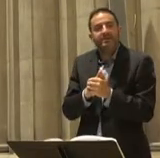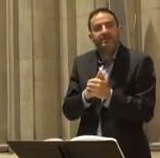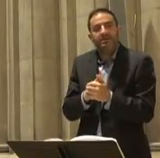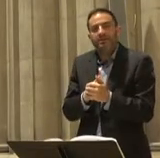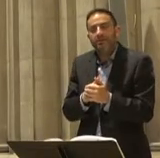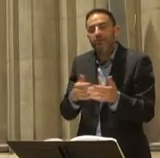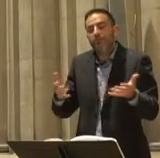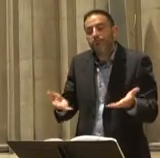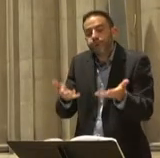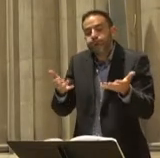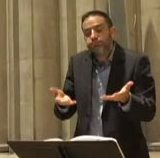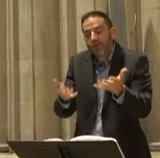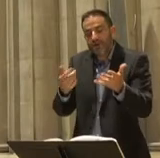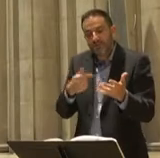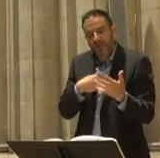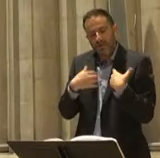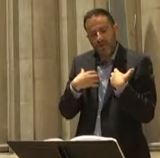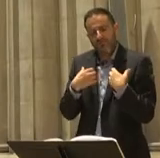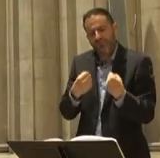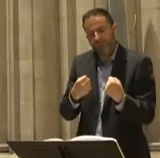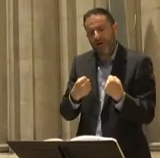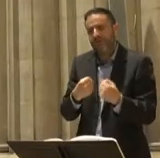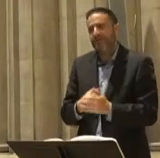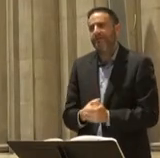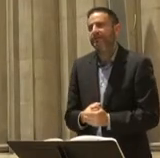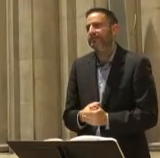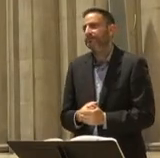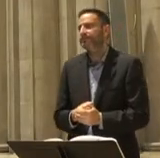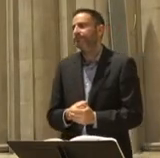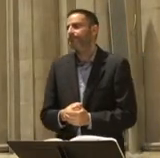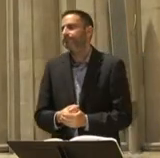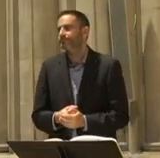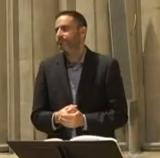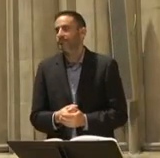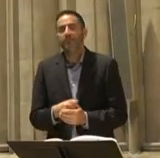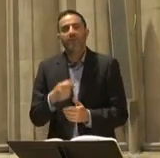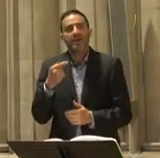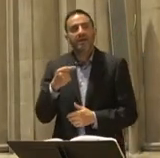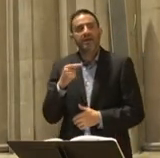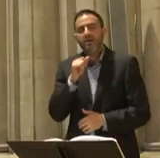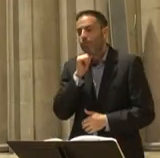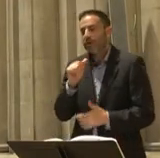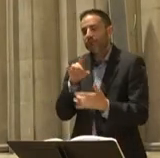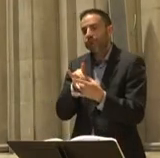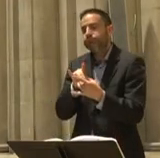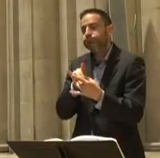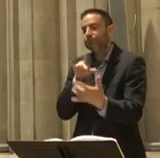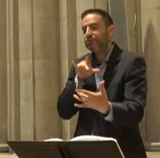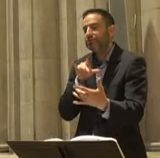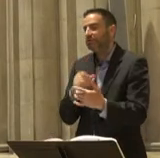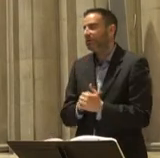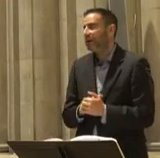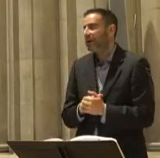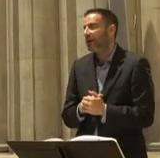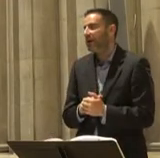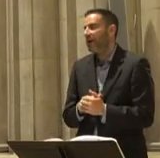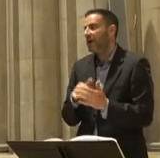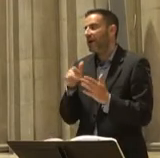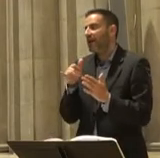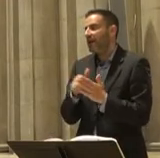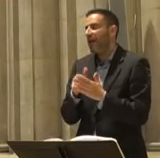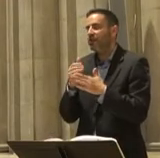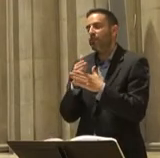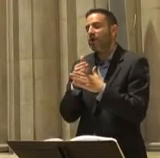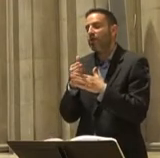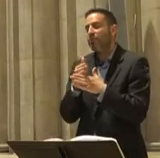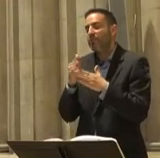be much more brave in everything I was doing, and he wouldn't let that go. But that's what that kind of